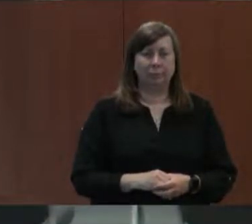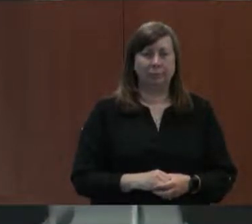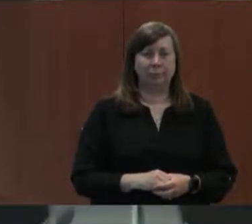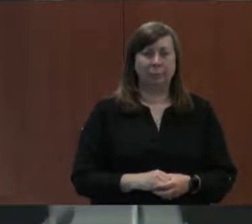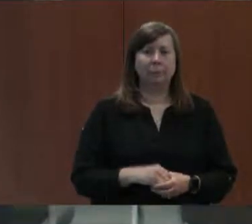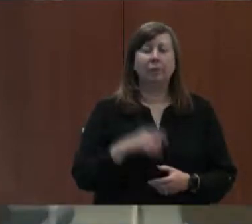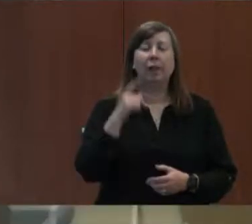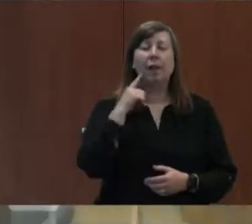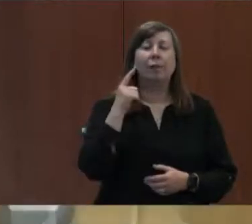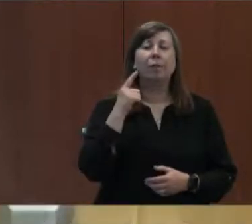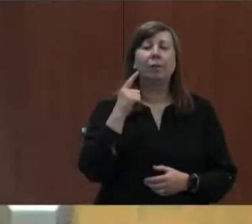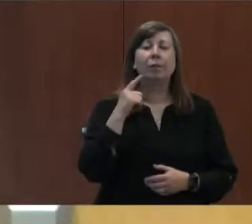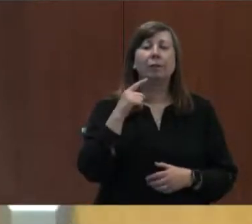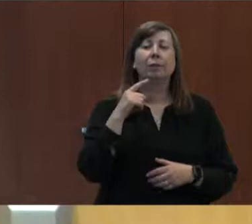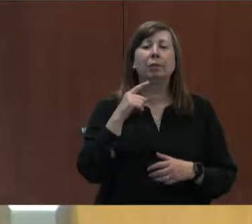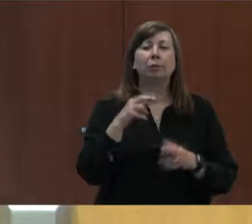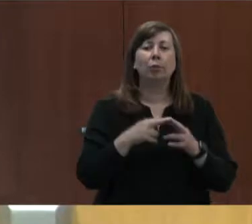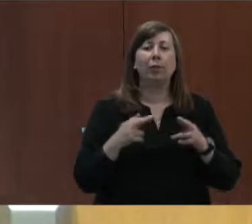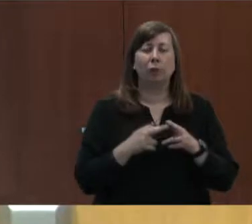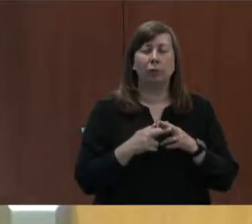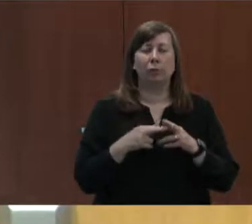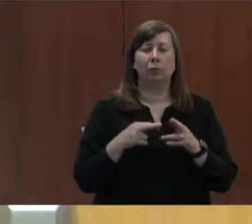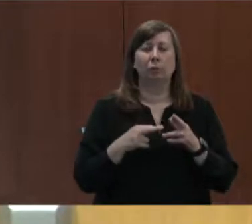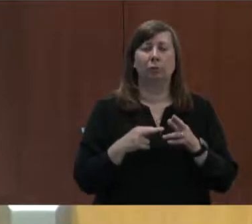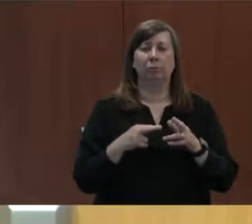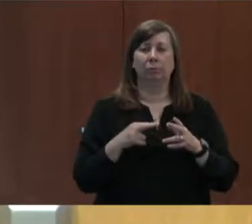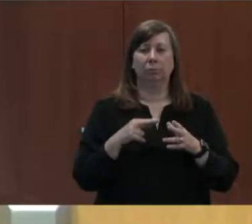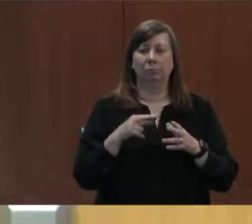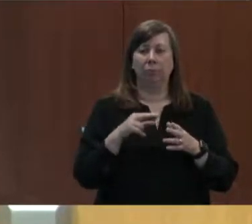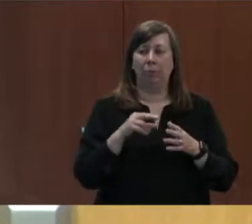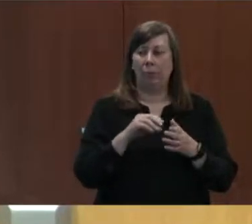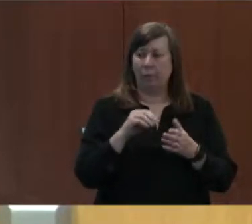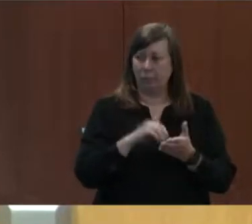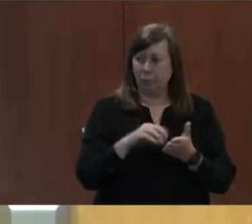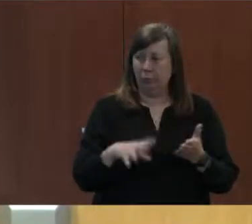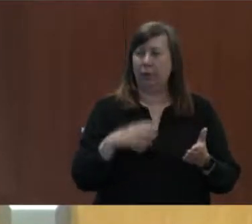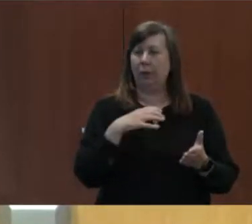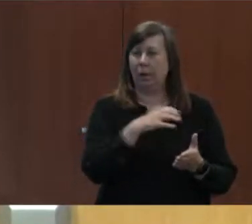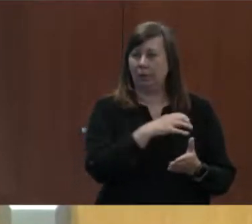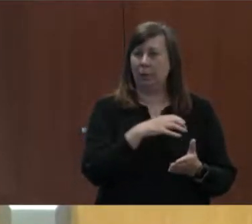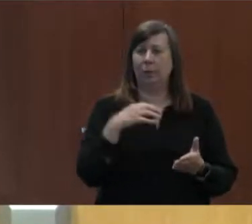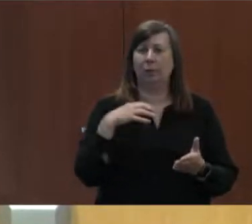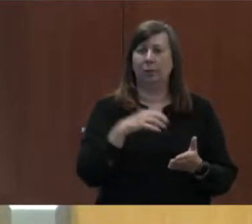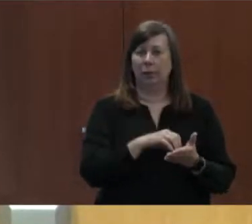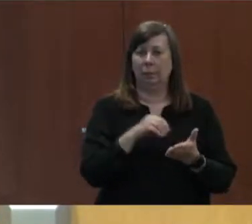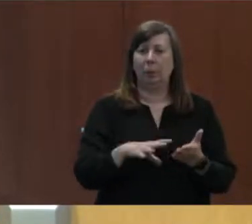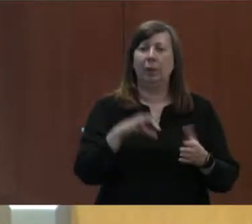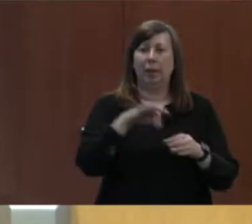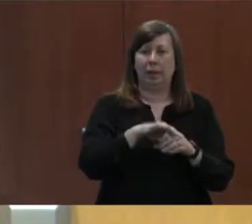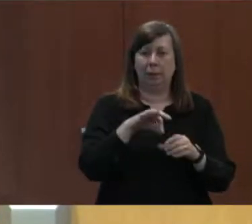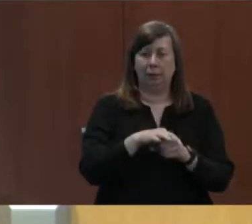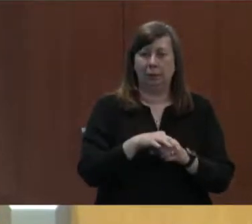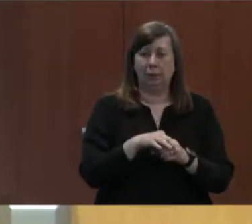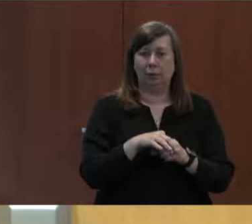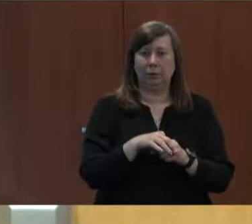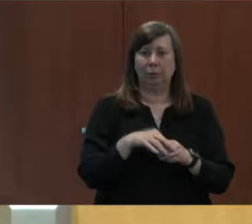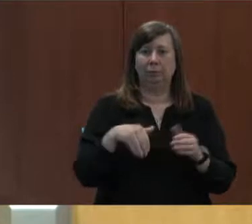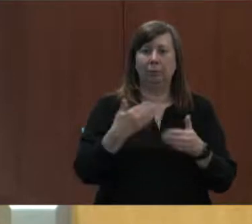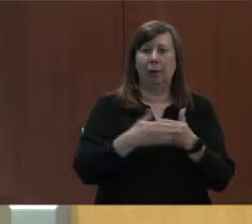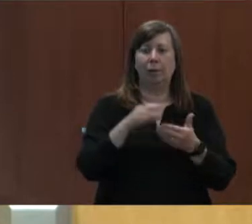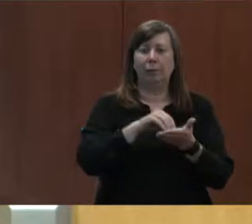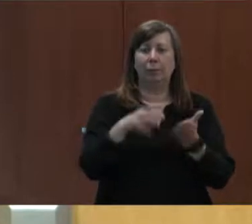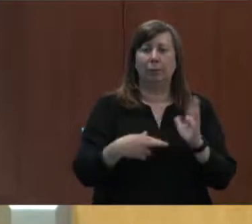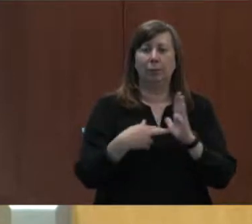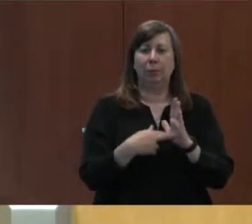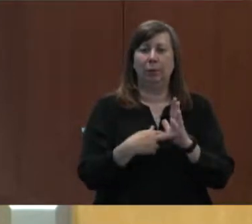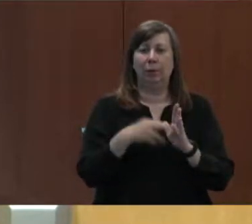Yes, for Regional Student Council, we had our student member of the board election and our board of student leaders election. Our next student member of